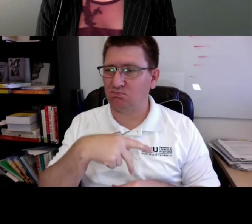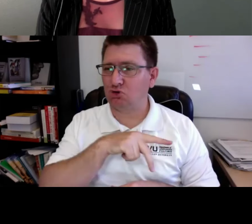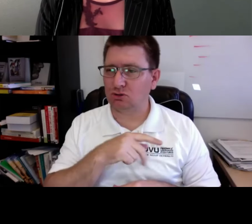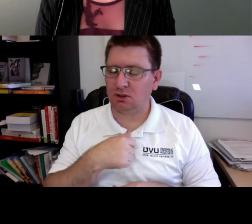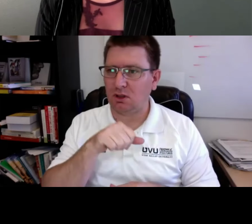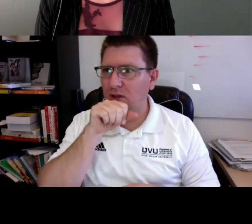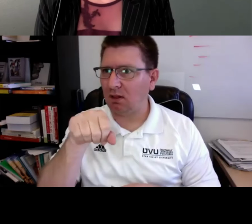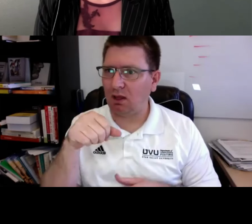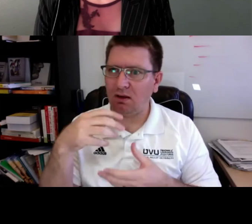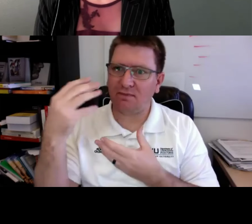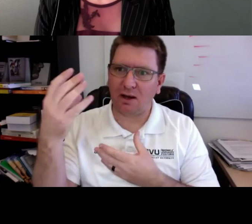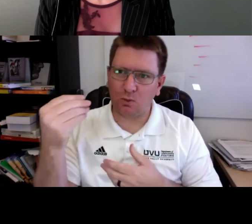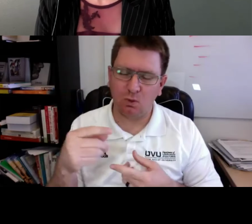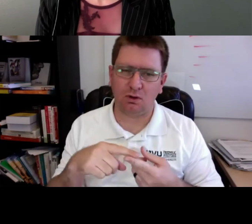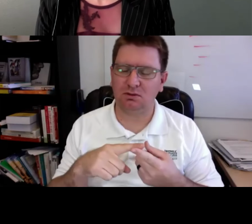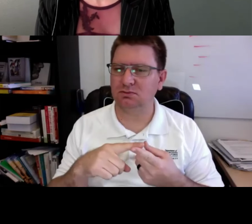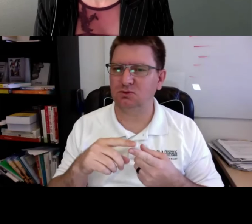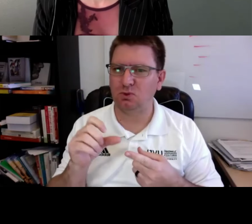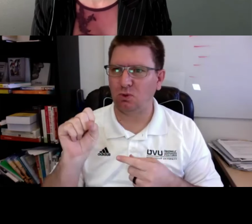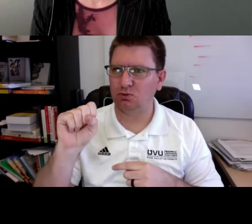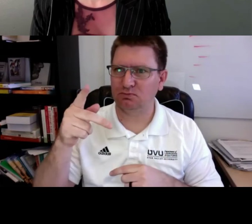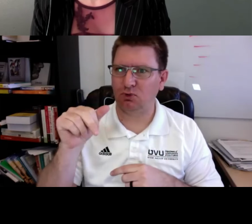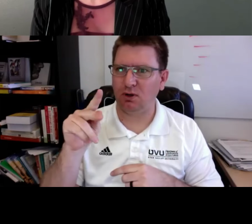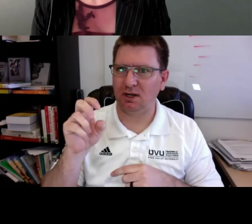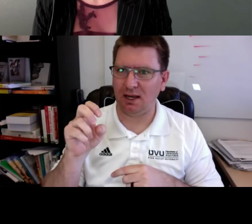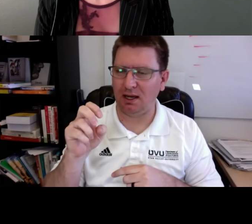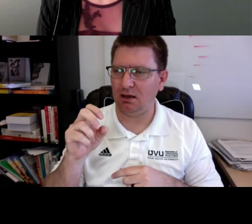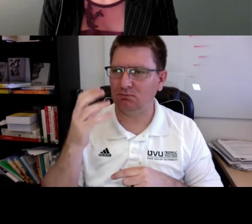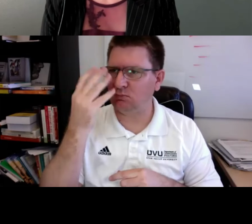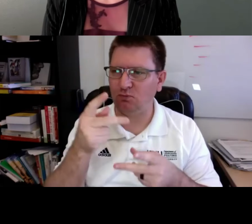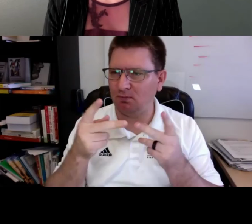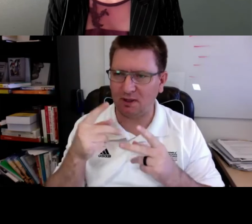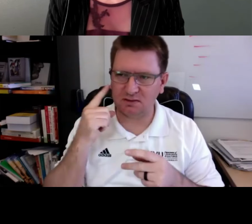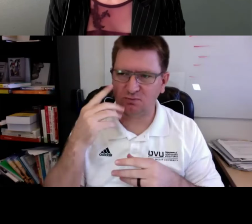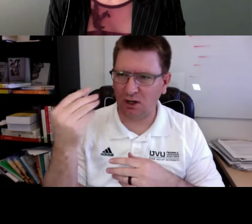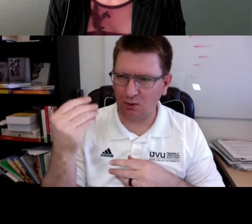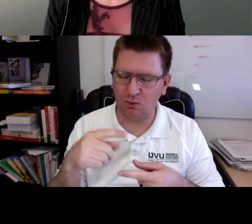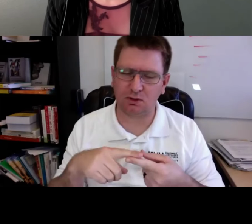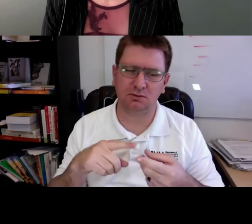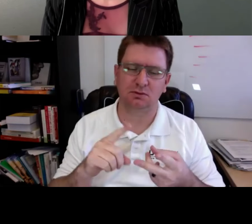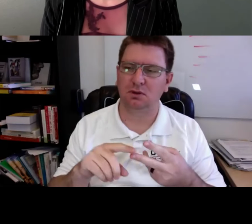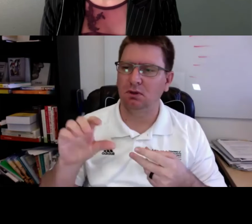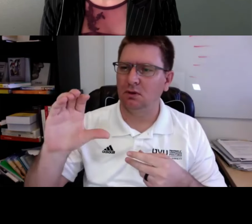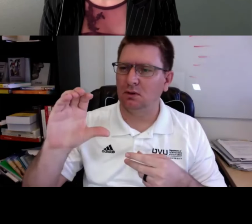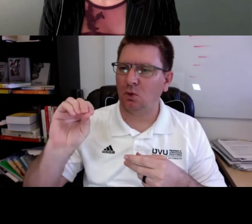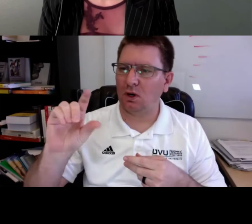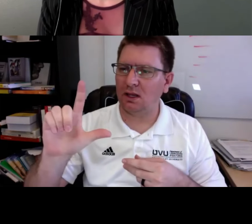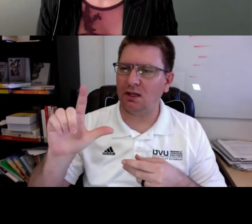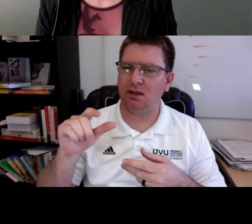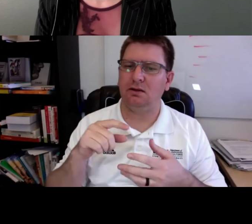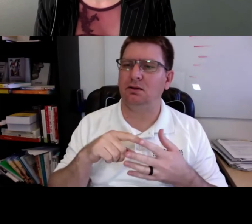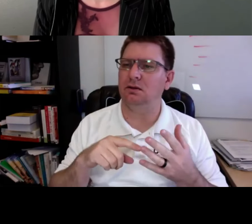So that's a little about me. Personally, I love to be outside. I love Spokane. It's a beautiful place